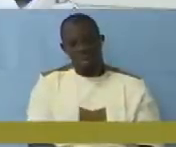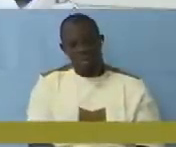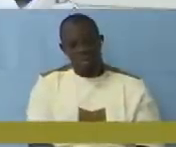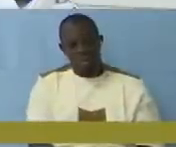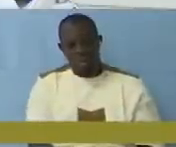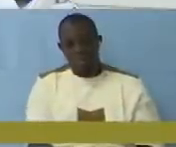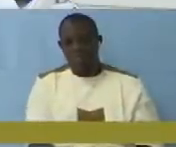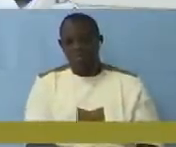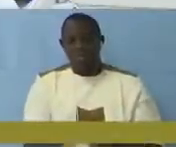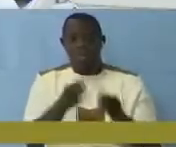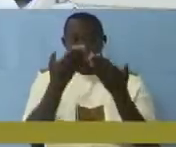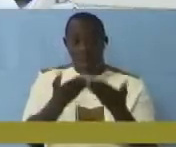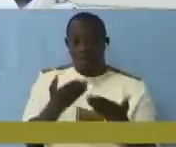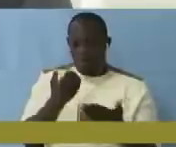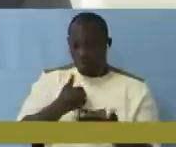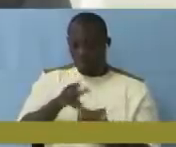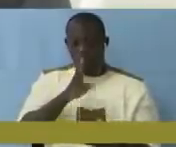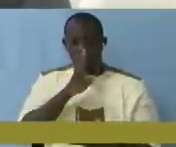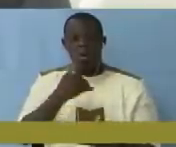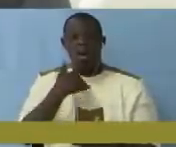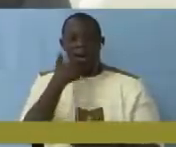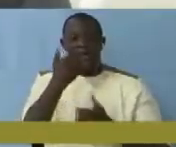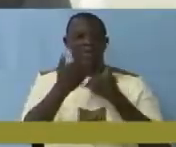Those who would ask them questions, those